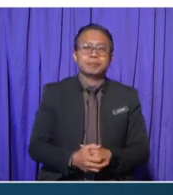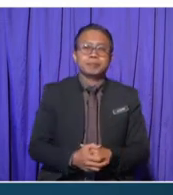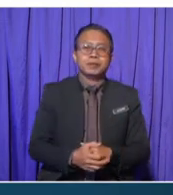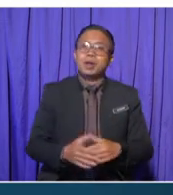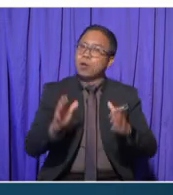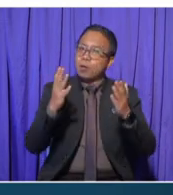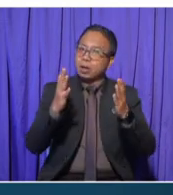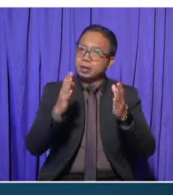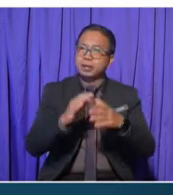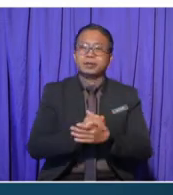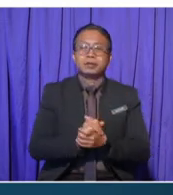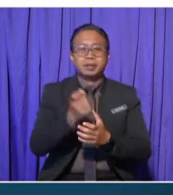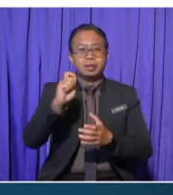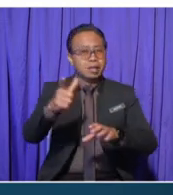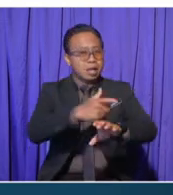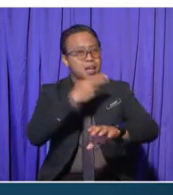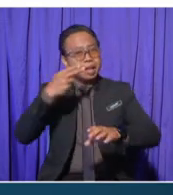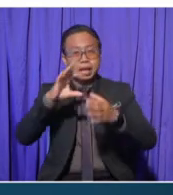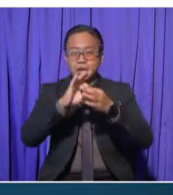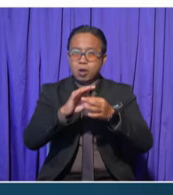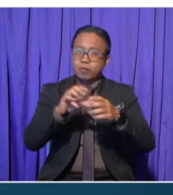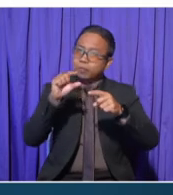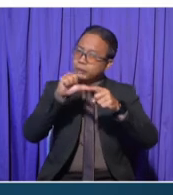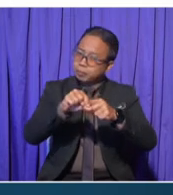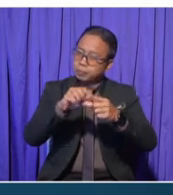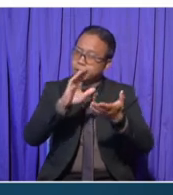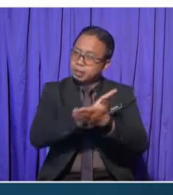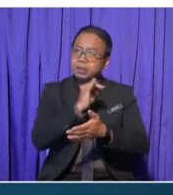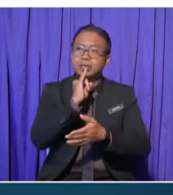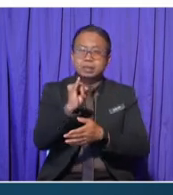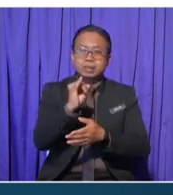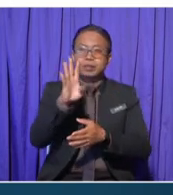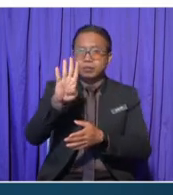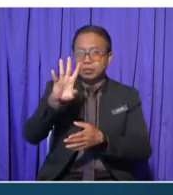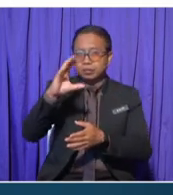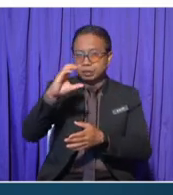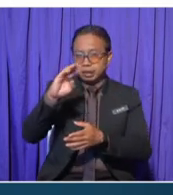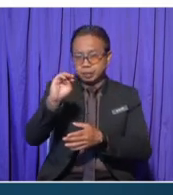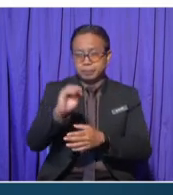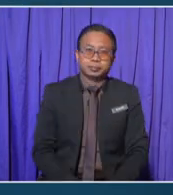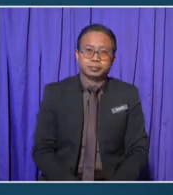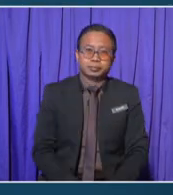Well done! The length of the paper clip is 4 centimeters.